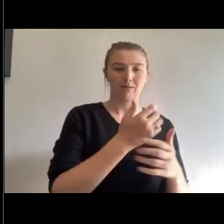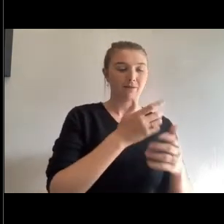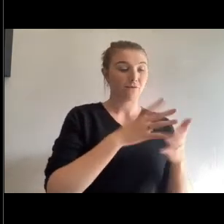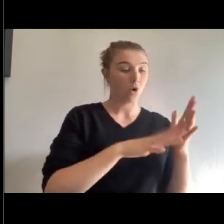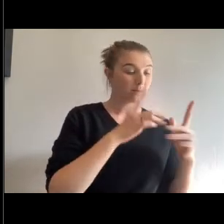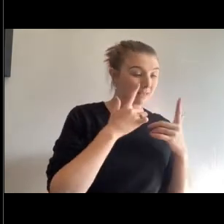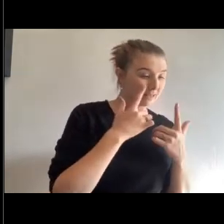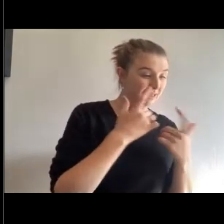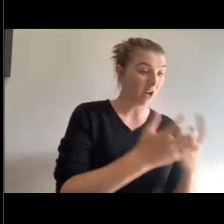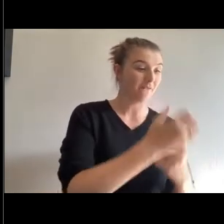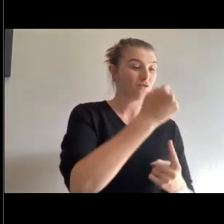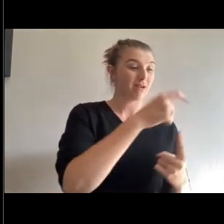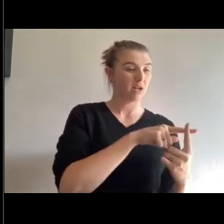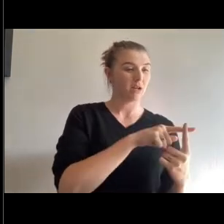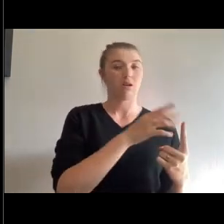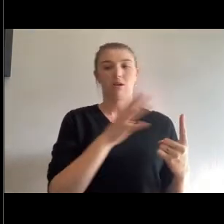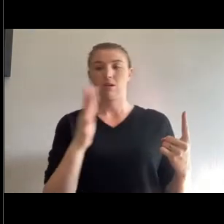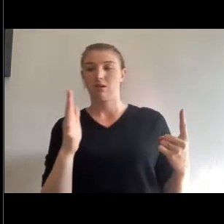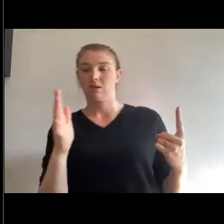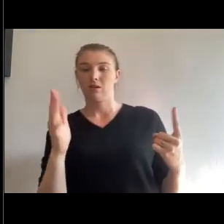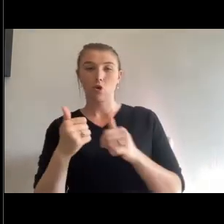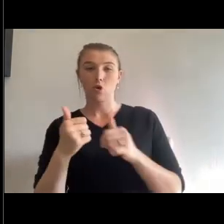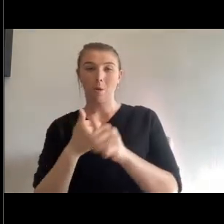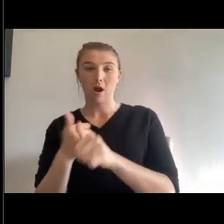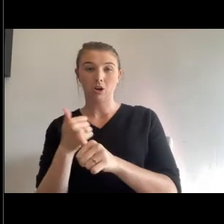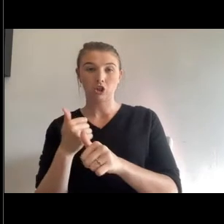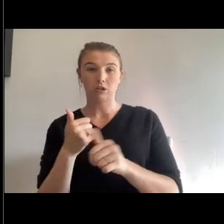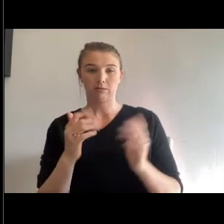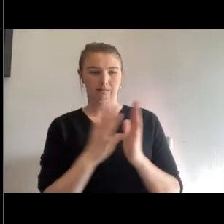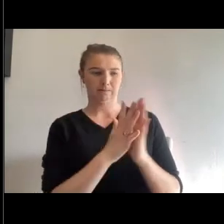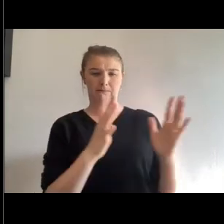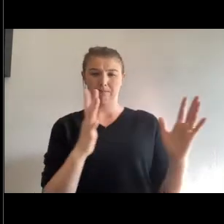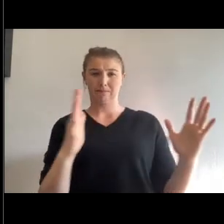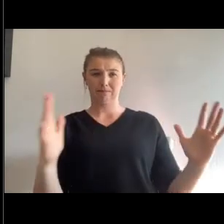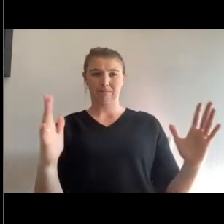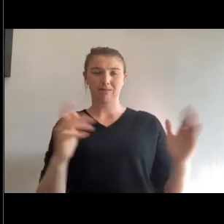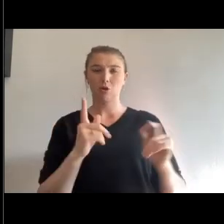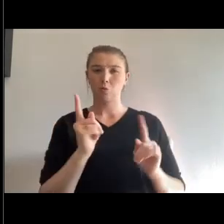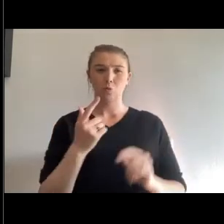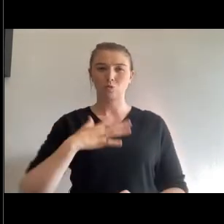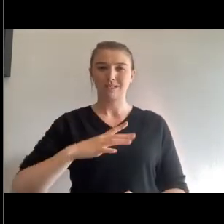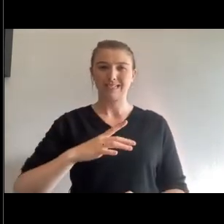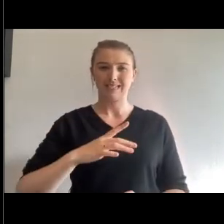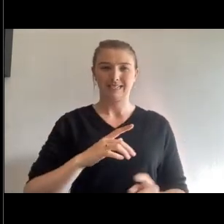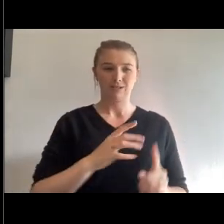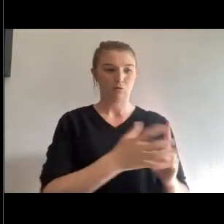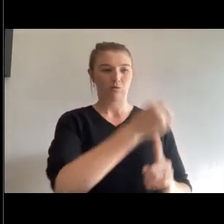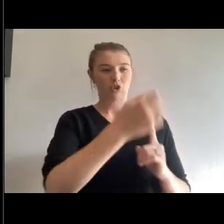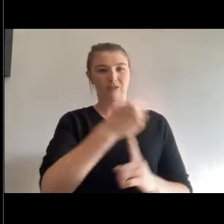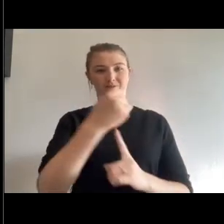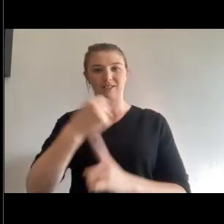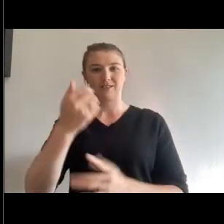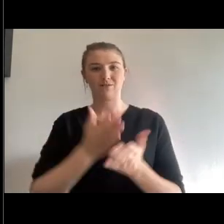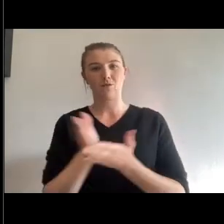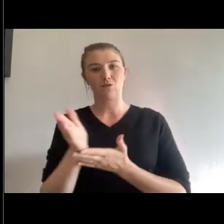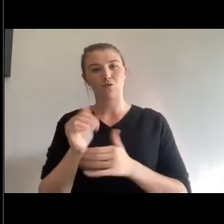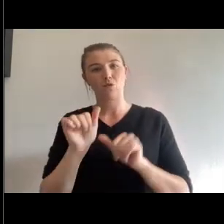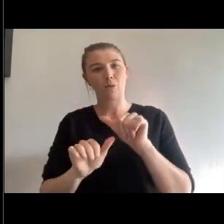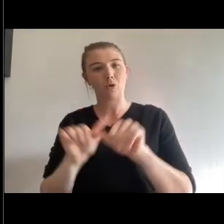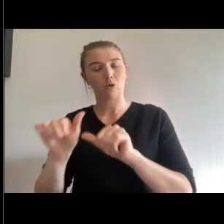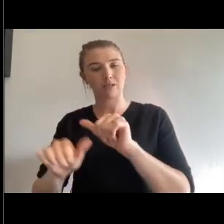is actually required for delivering drug substances. And from there, I